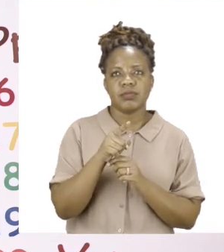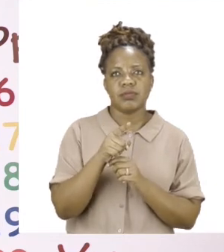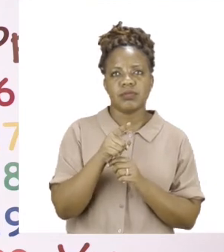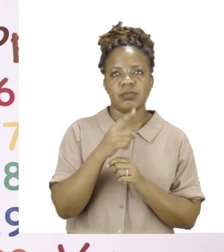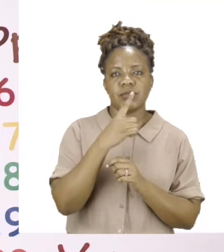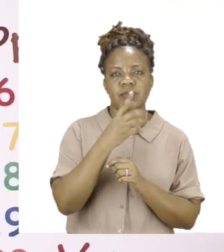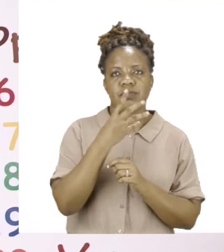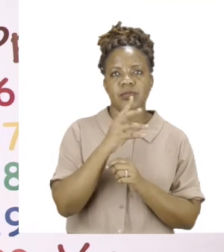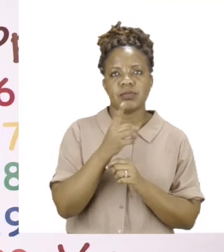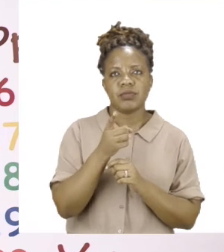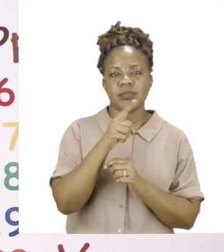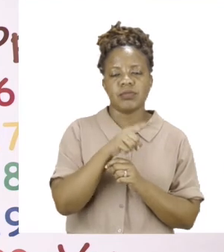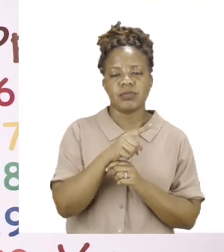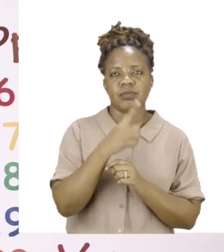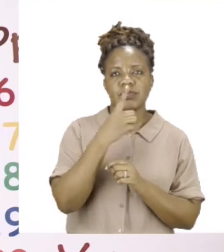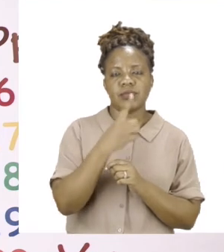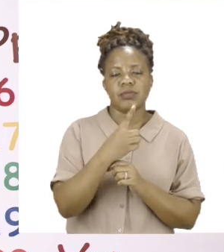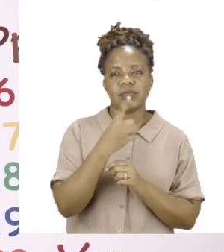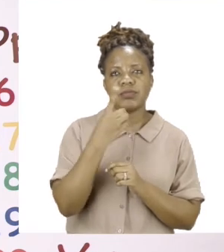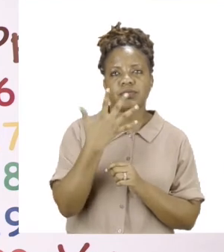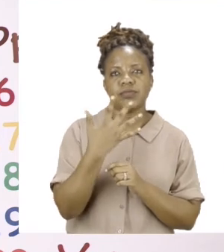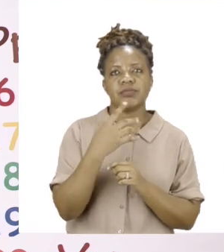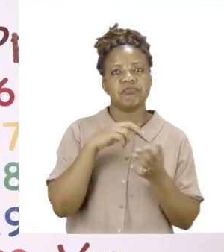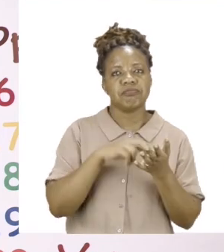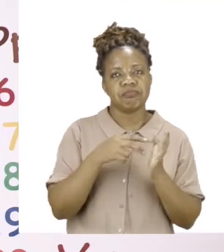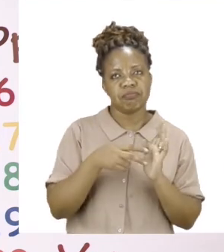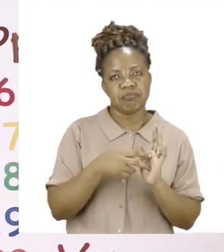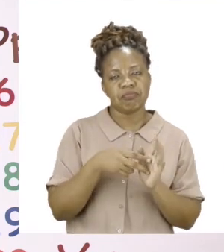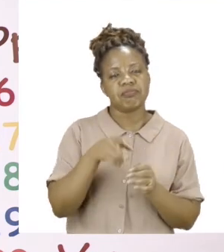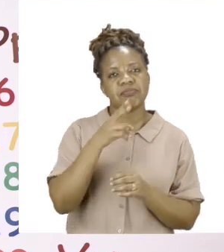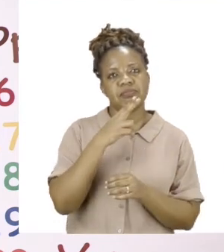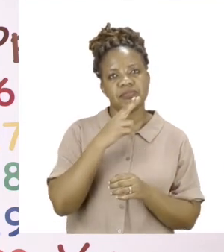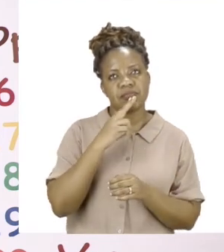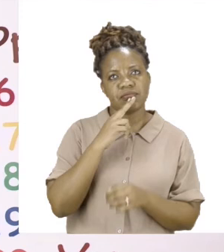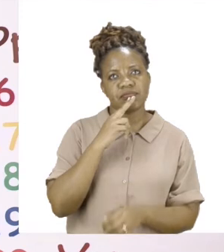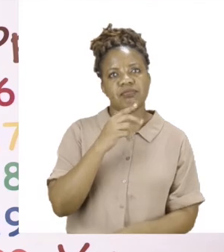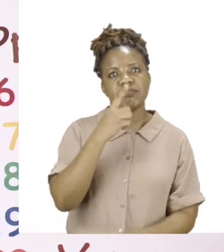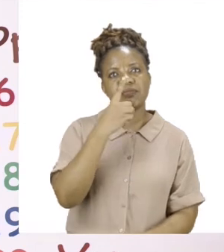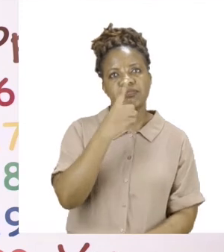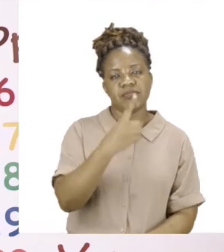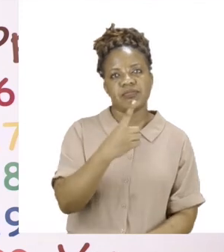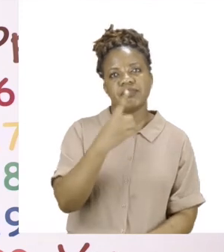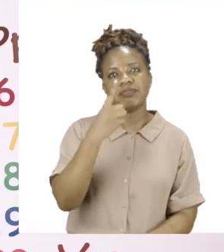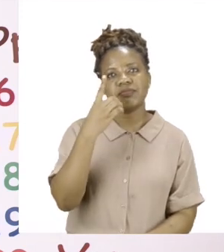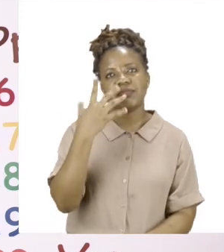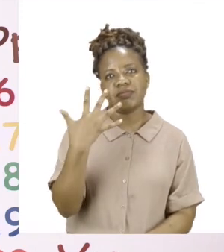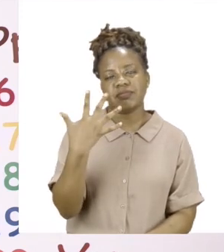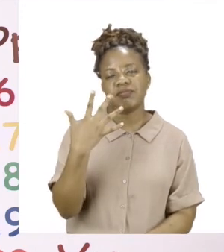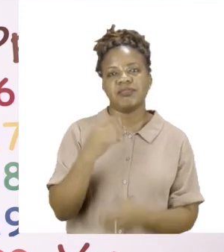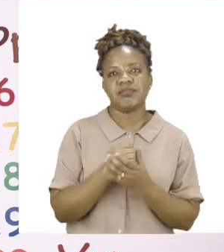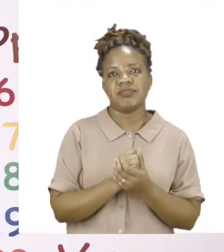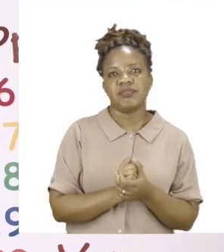1, 2. So that means our answer is 15.